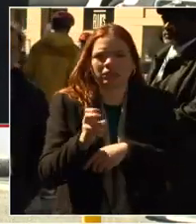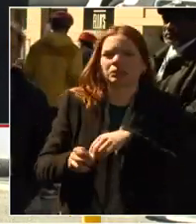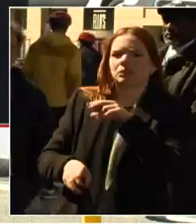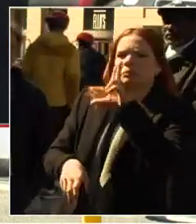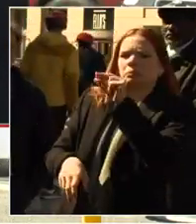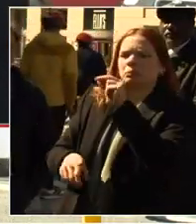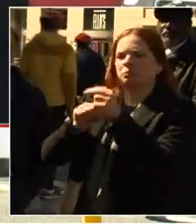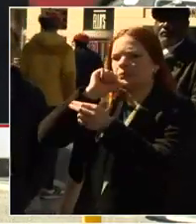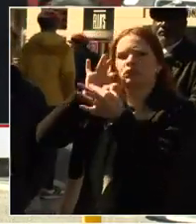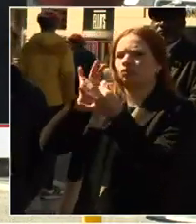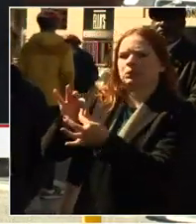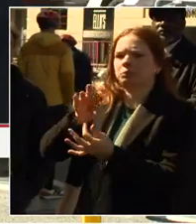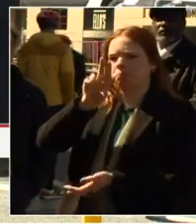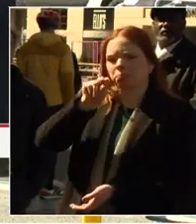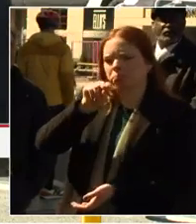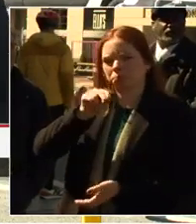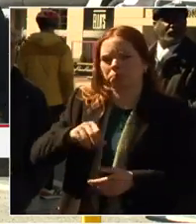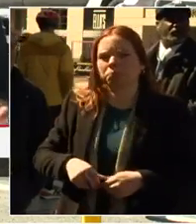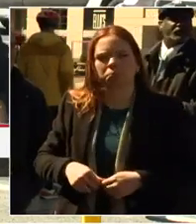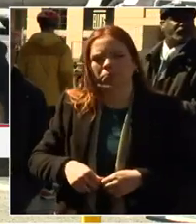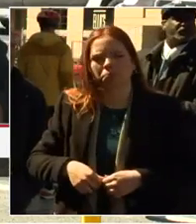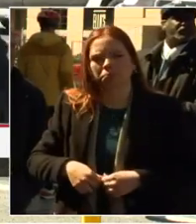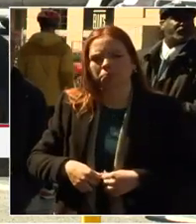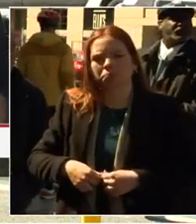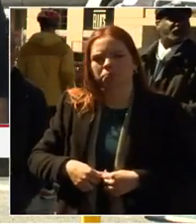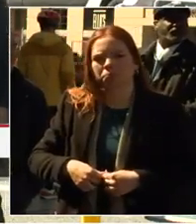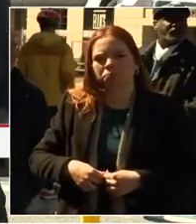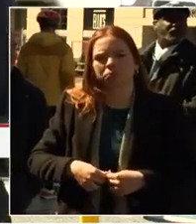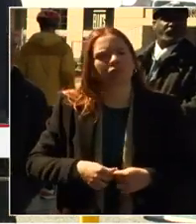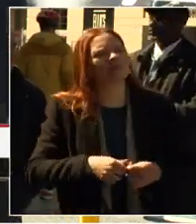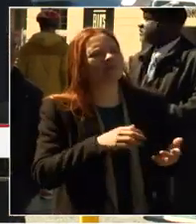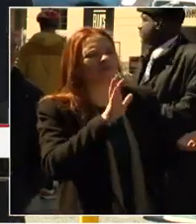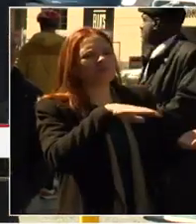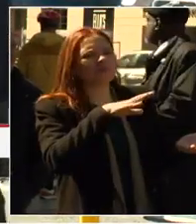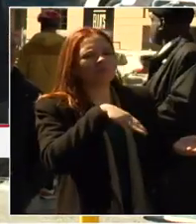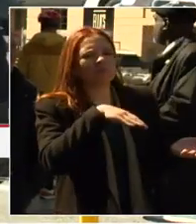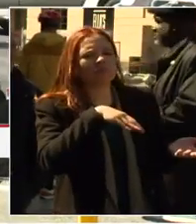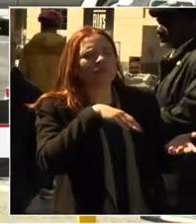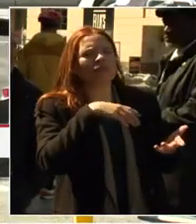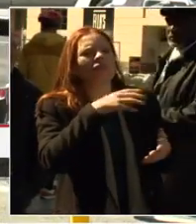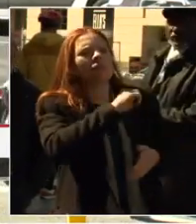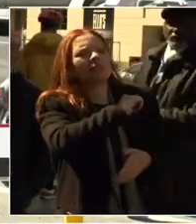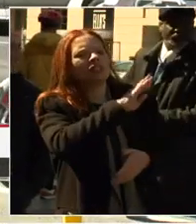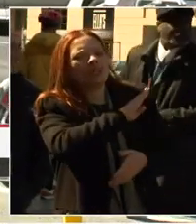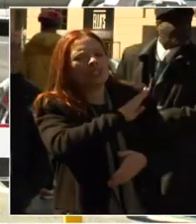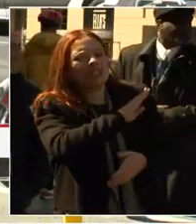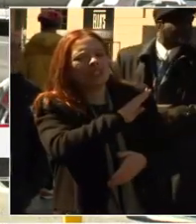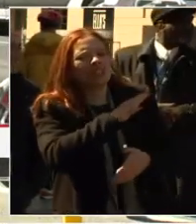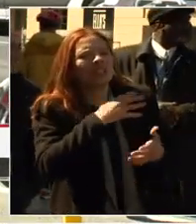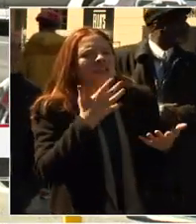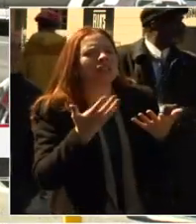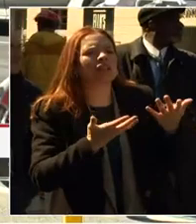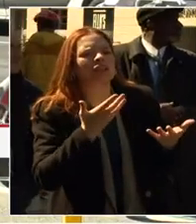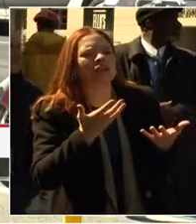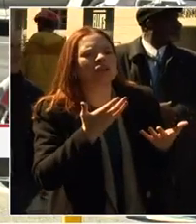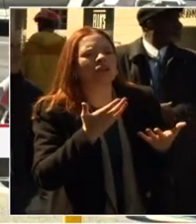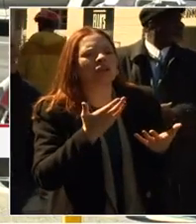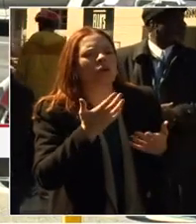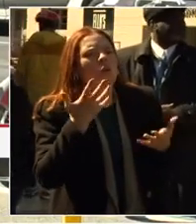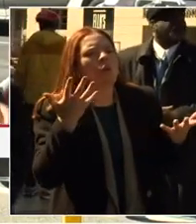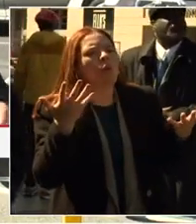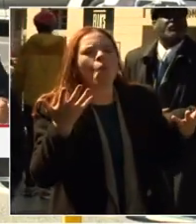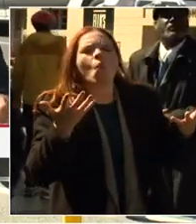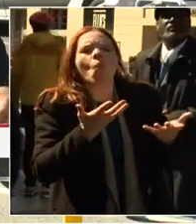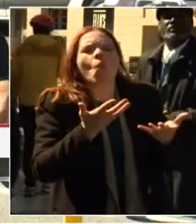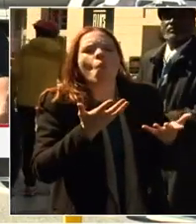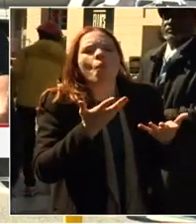good. Mayor Bowser, what are the emotions like for you to have